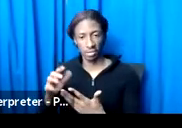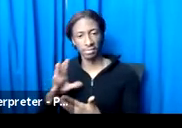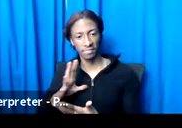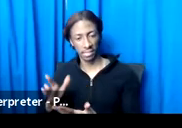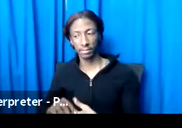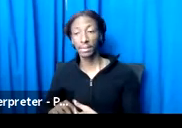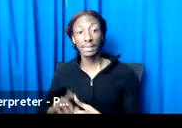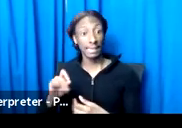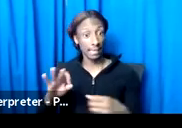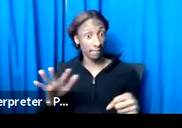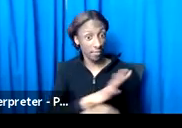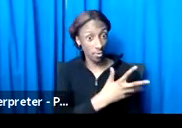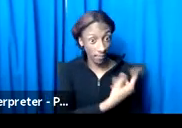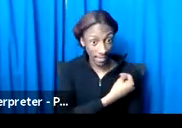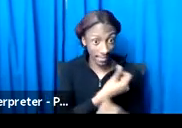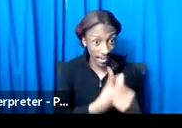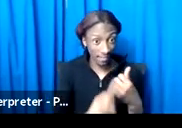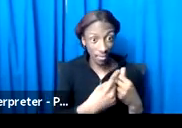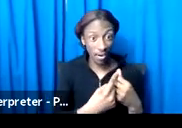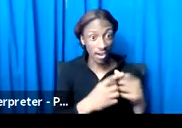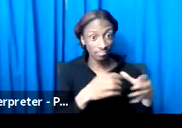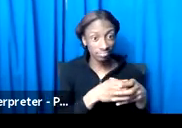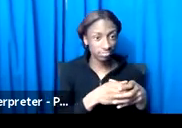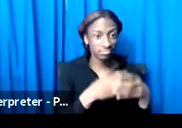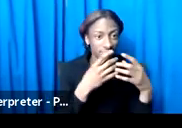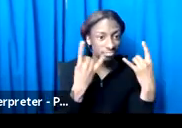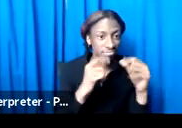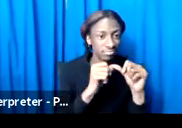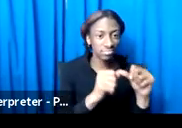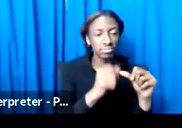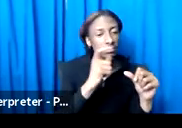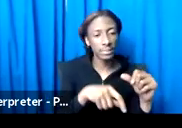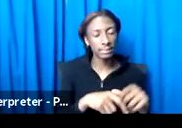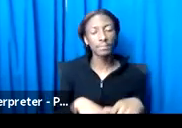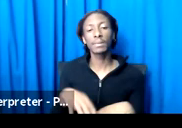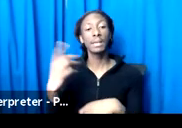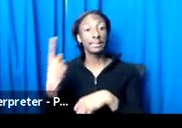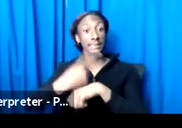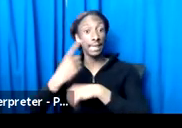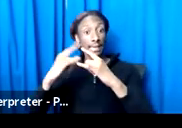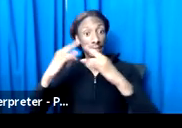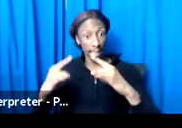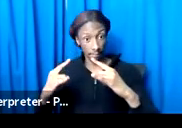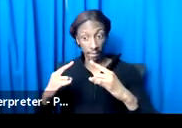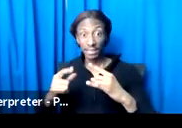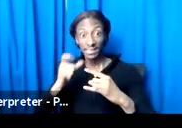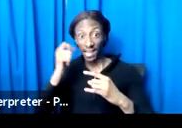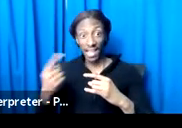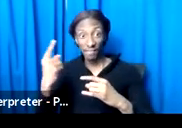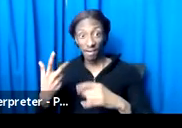camp is fully vaccinated, physical distancing is not necessary. For day camps, where not everyone at camp is fully